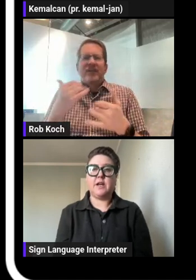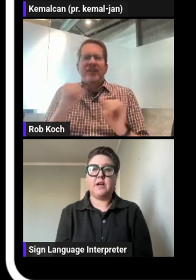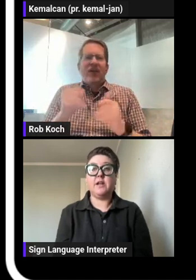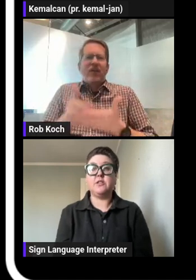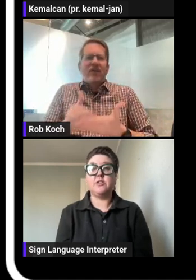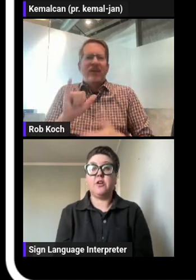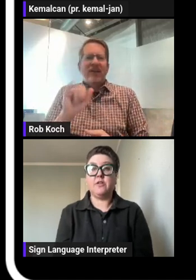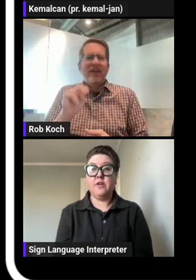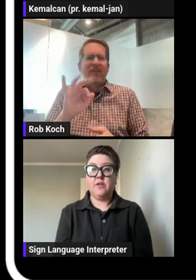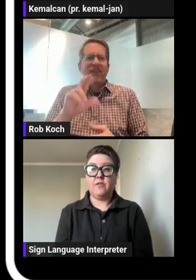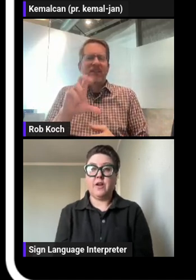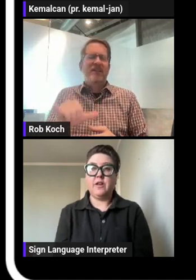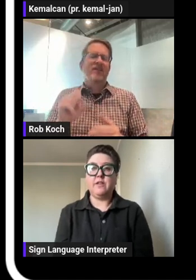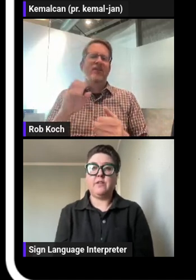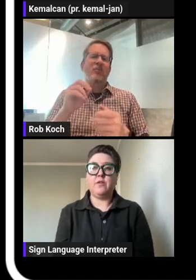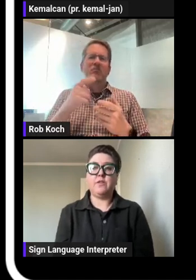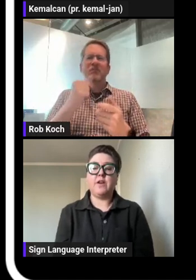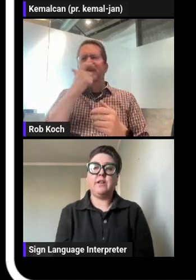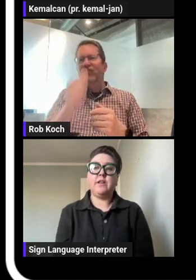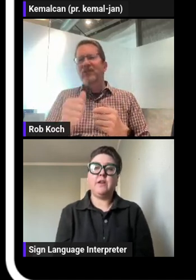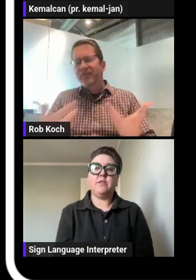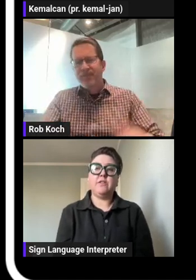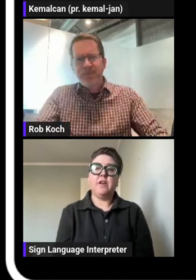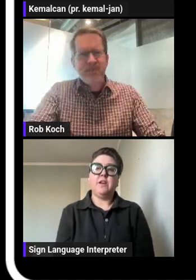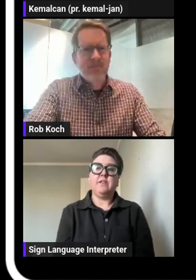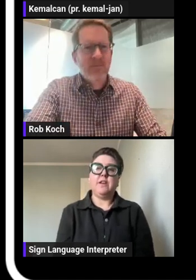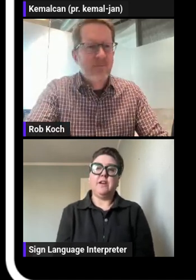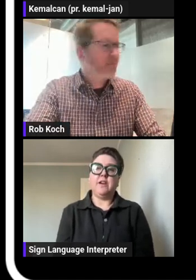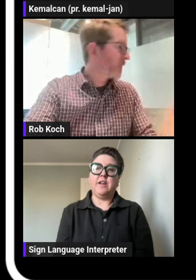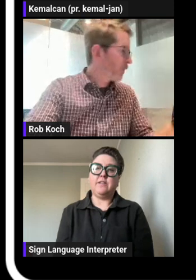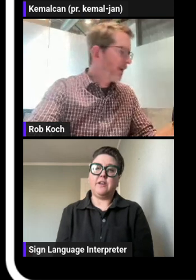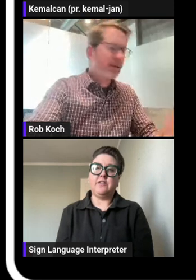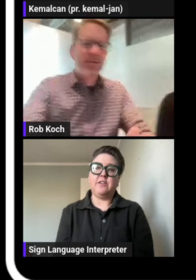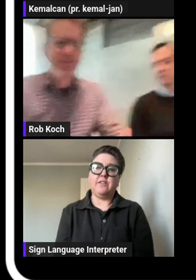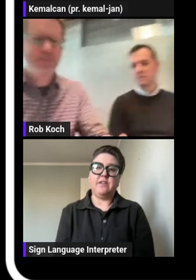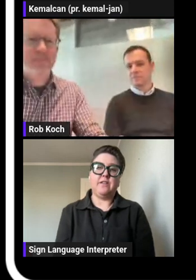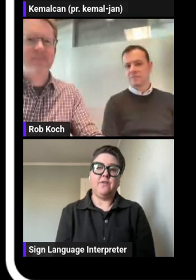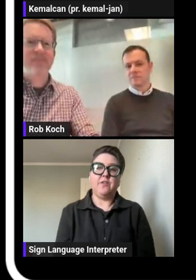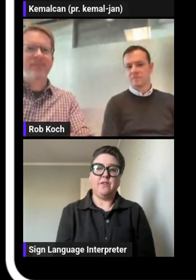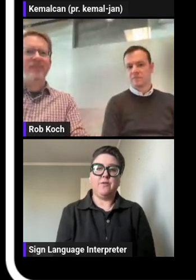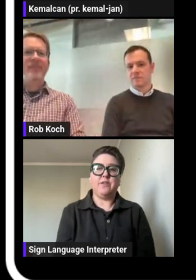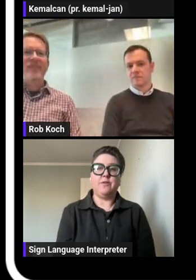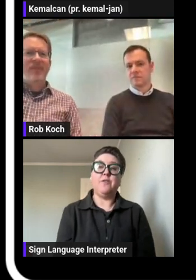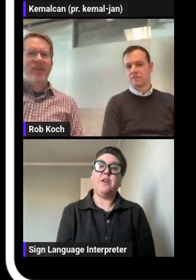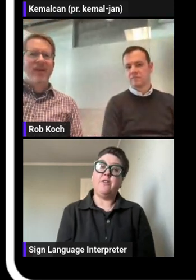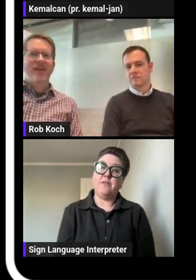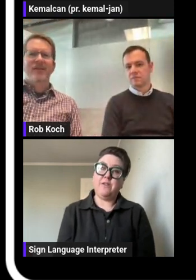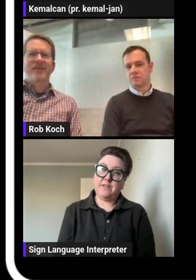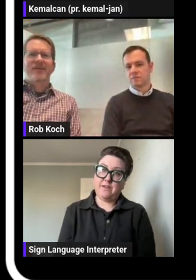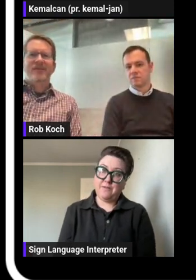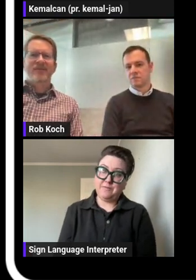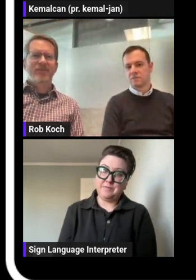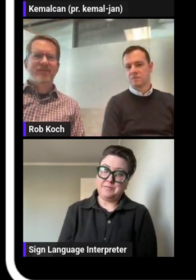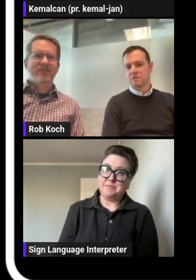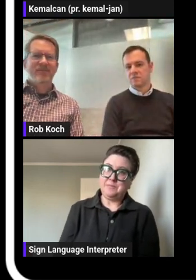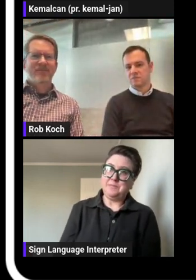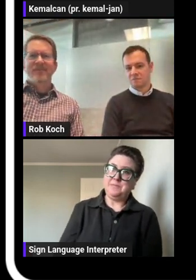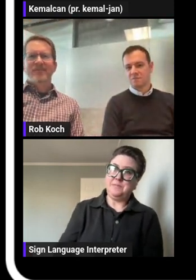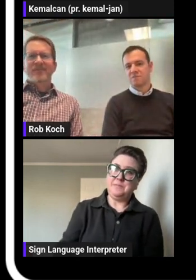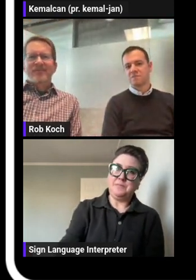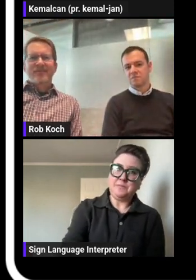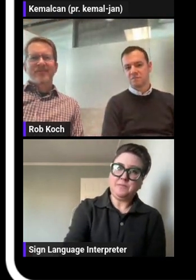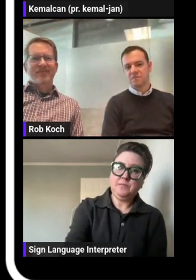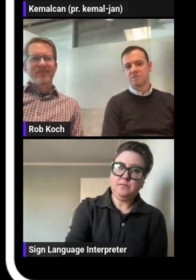data as a head start, right? And so sign language data and detection is in its infancy, really. So we've got a long way to go.